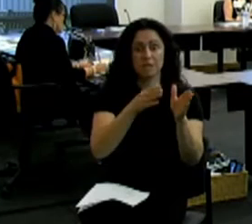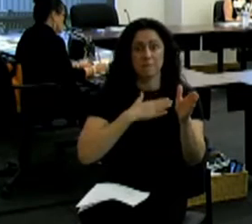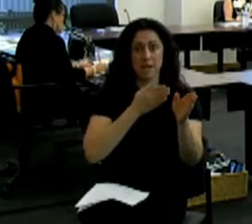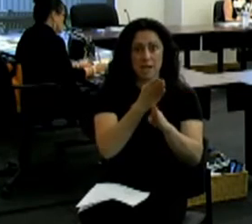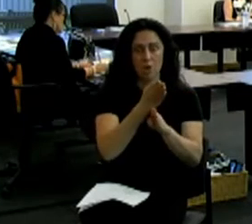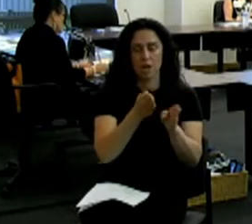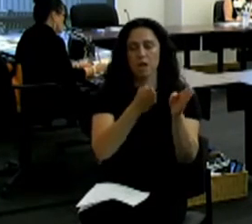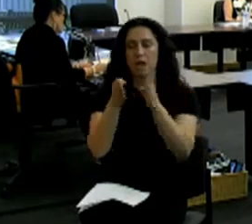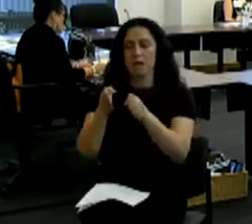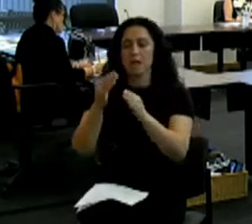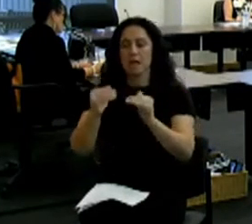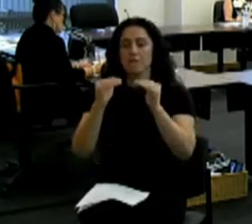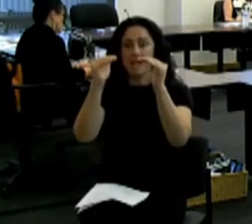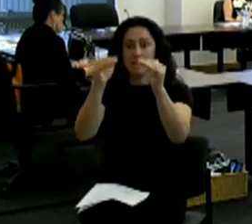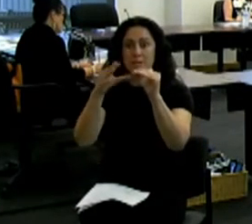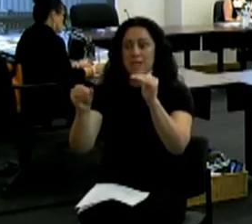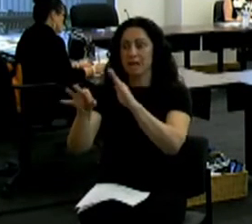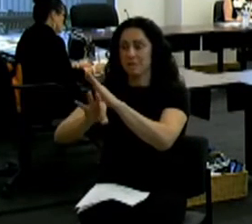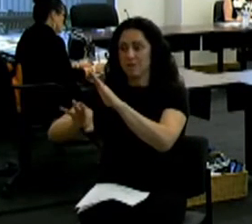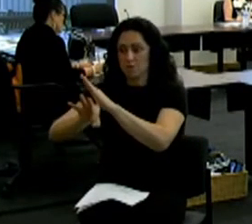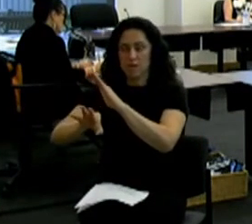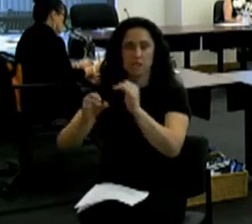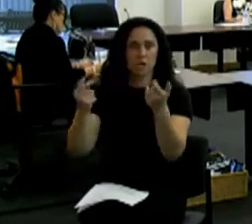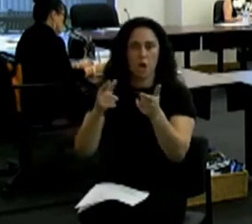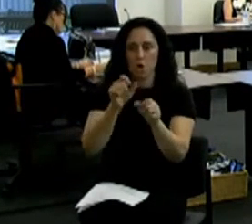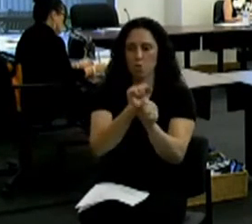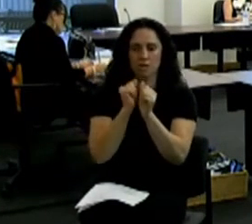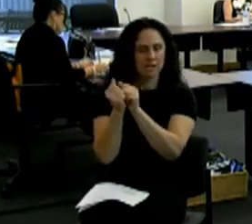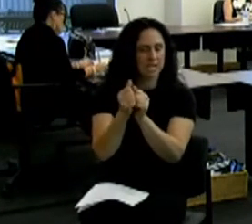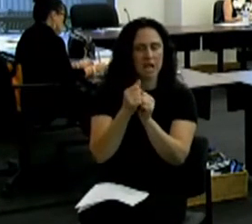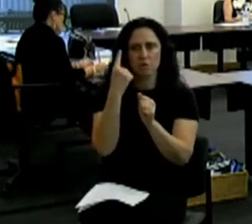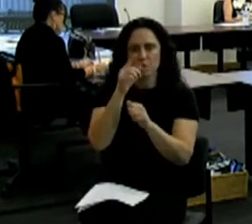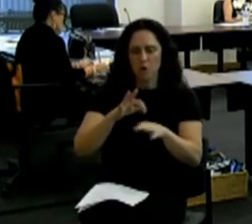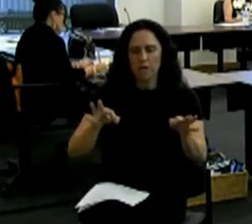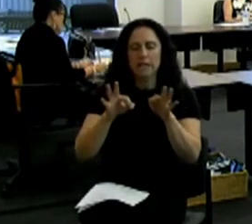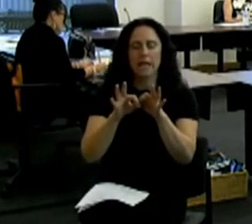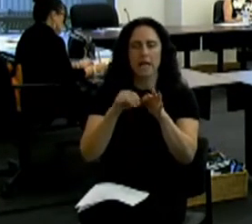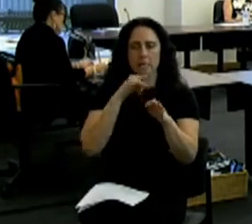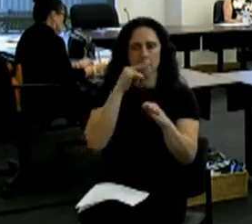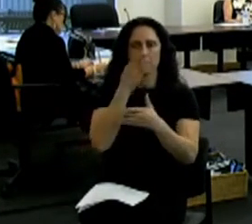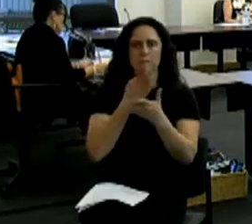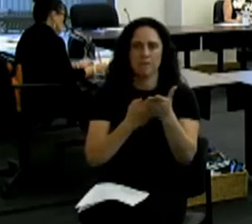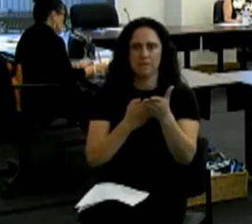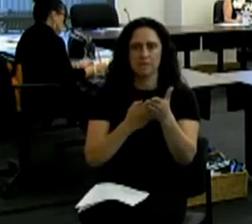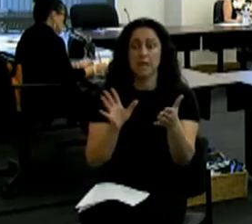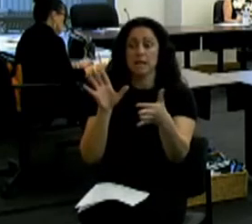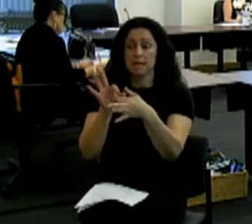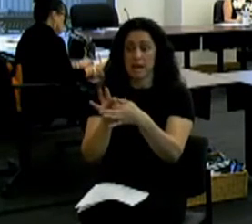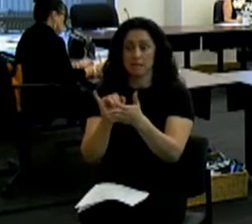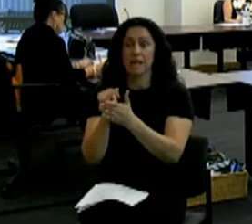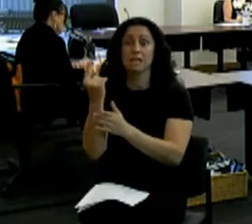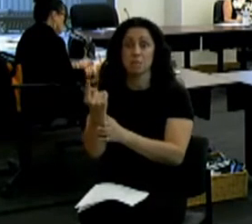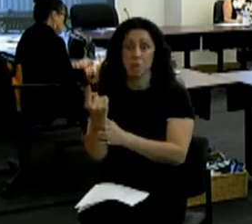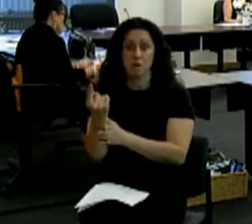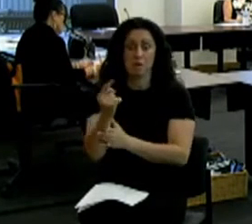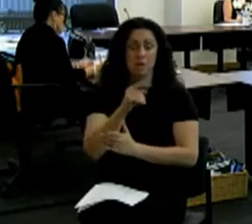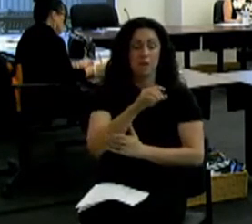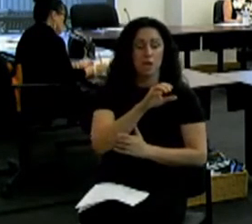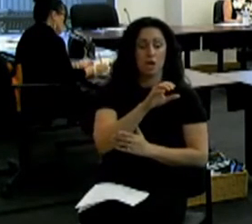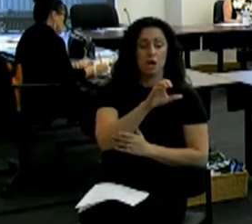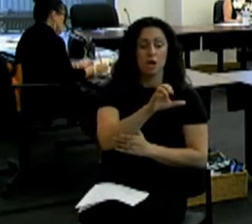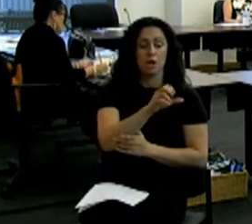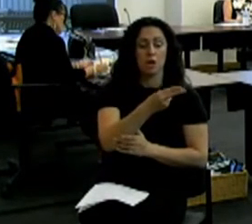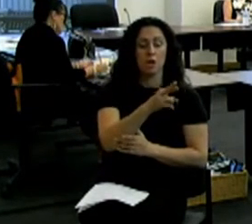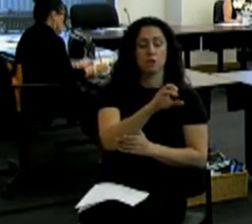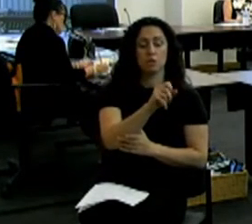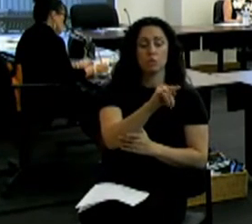advancement and foundation. And so we all work very closely together on key public pieces. Connections is one of them that Christy and I and our teams